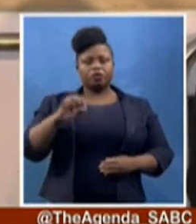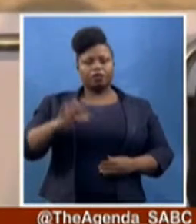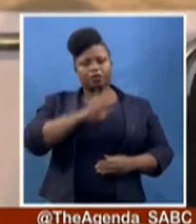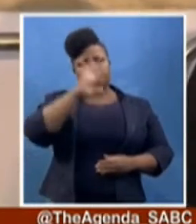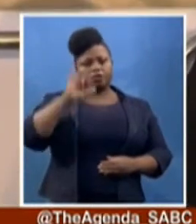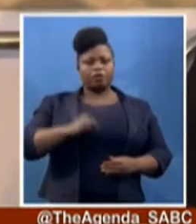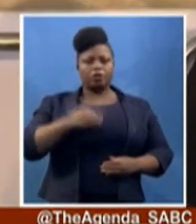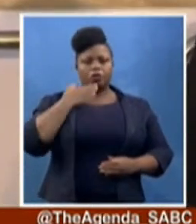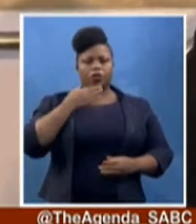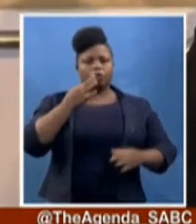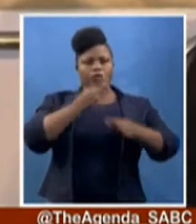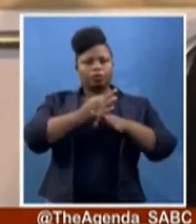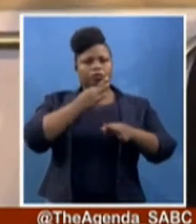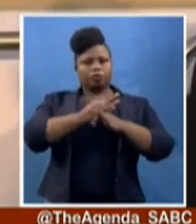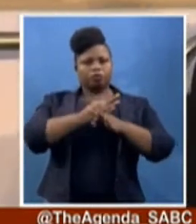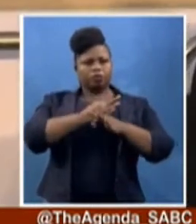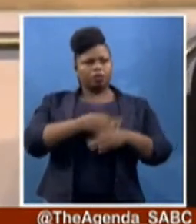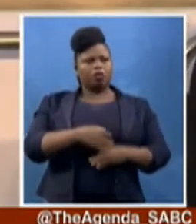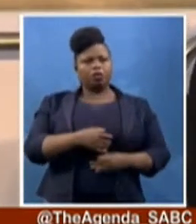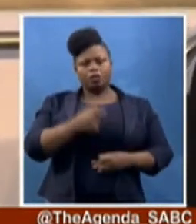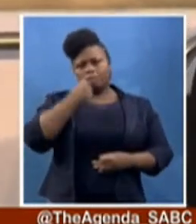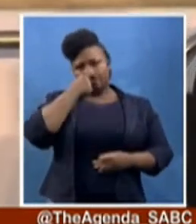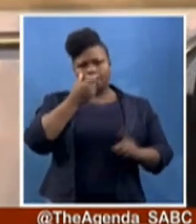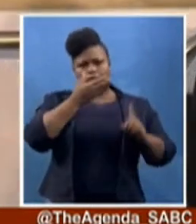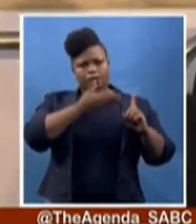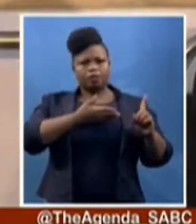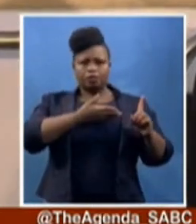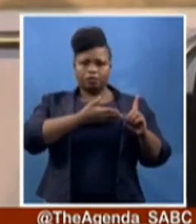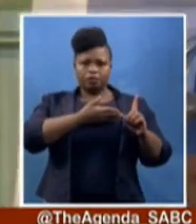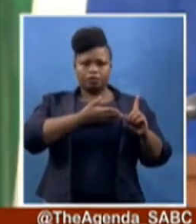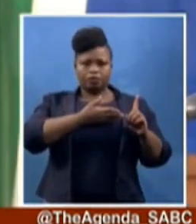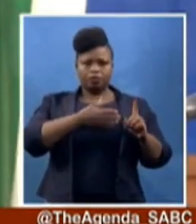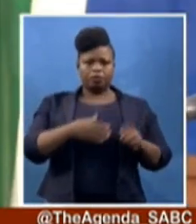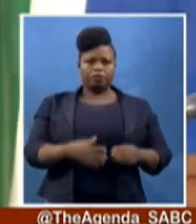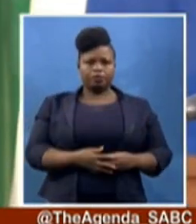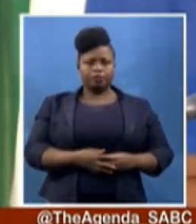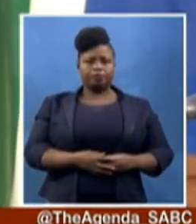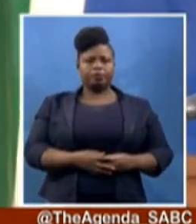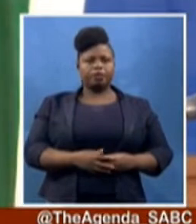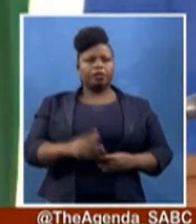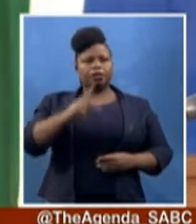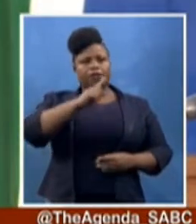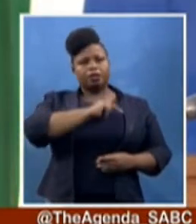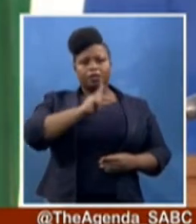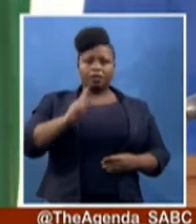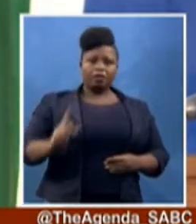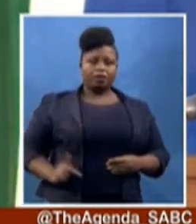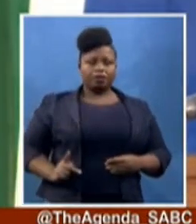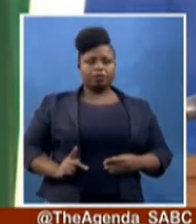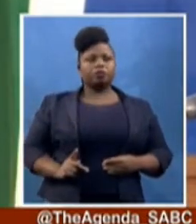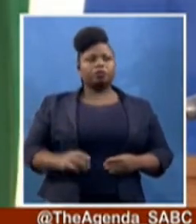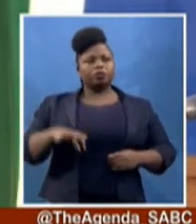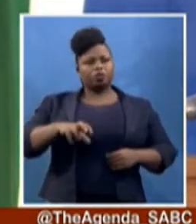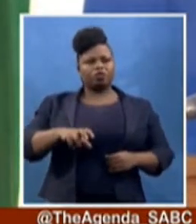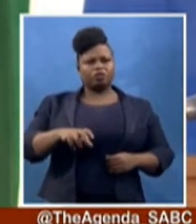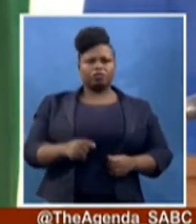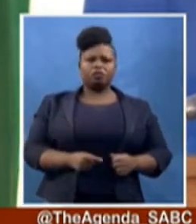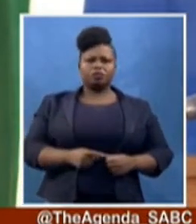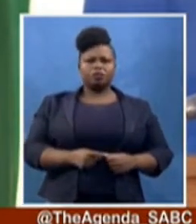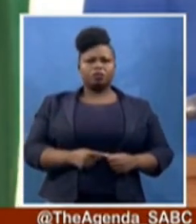Ramaphosa, the Premier of our host province, Mme Sephora Sisisi